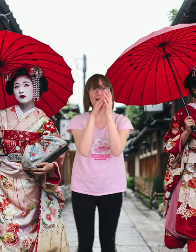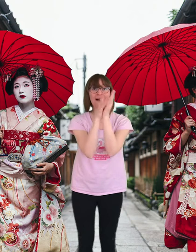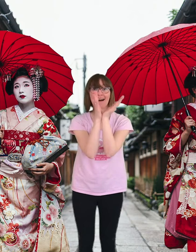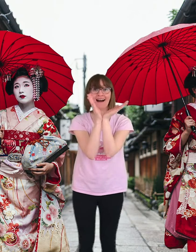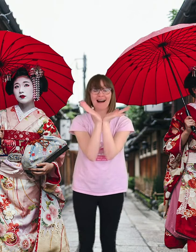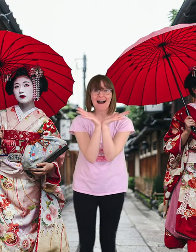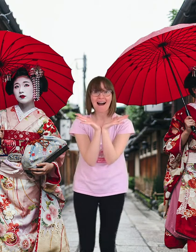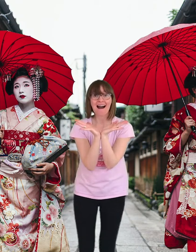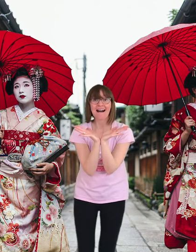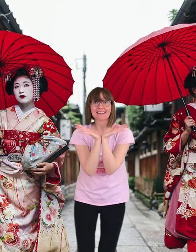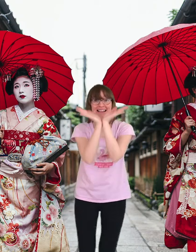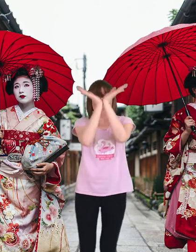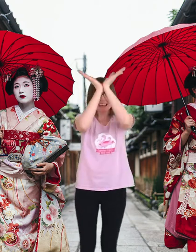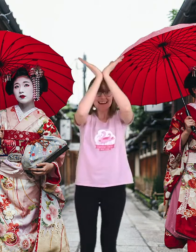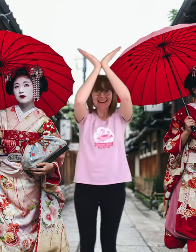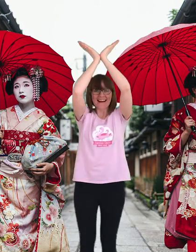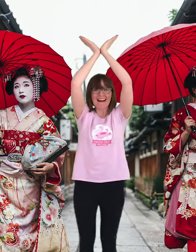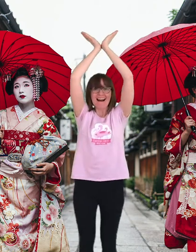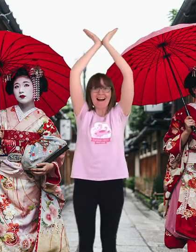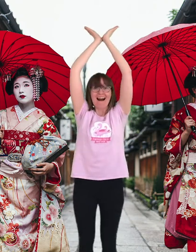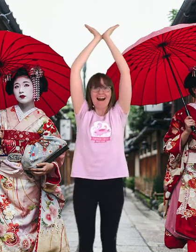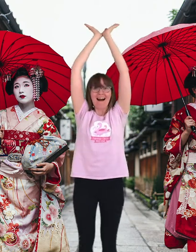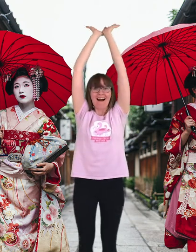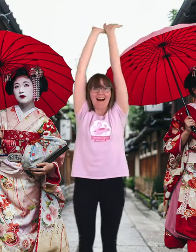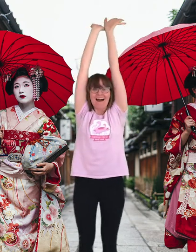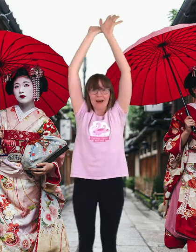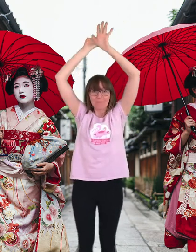Wow. That's it.